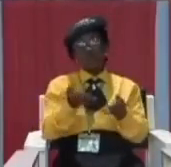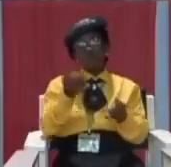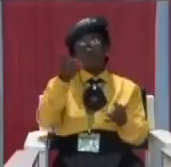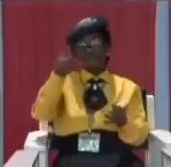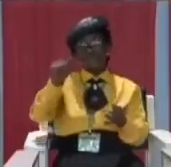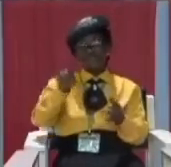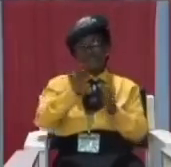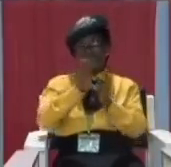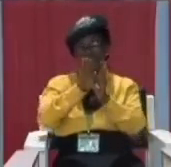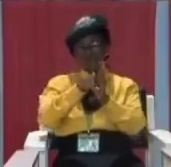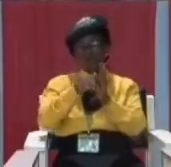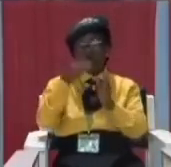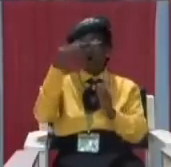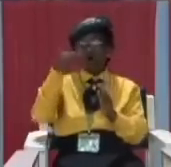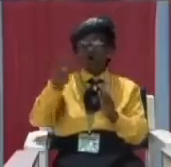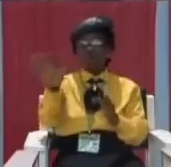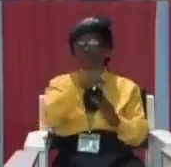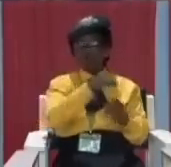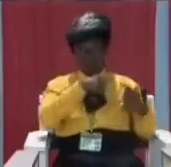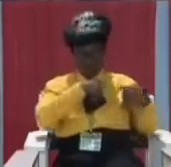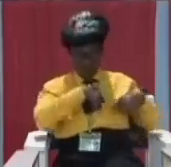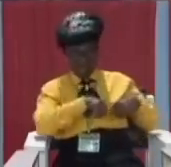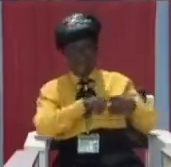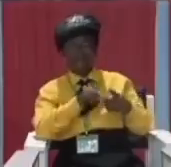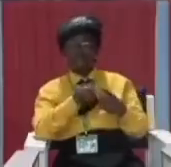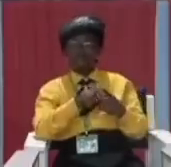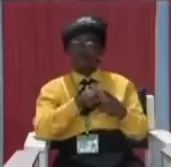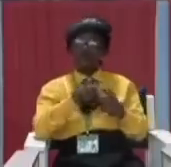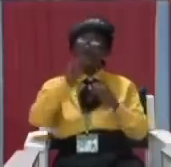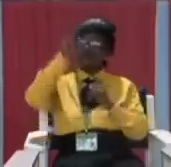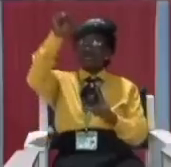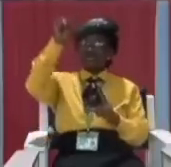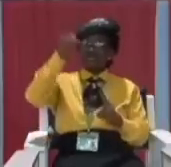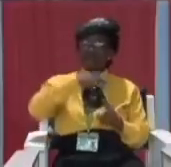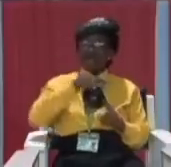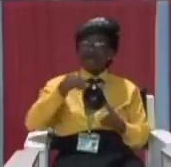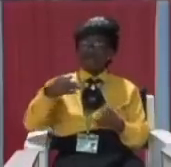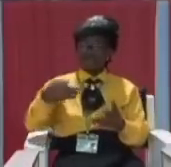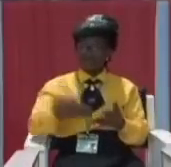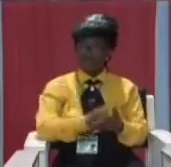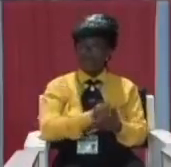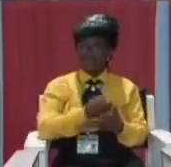and fresh air will flow in. Two.